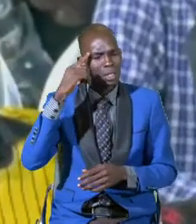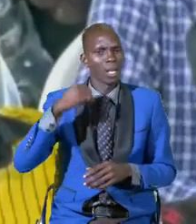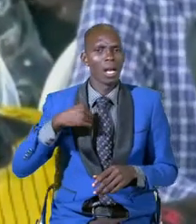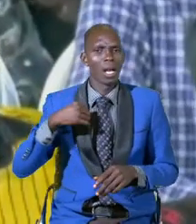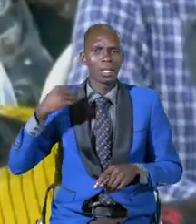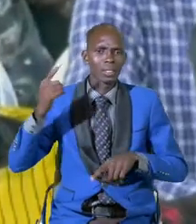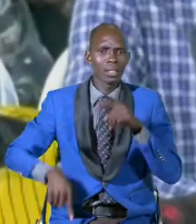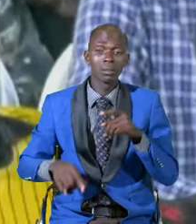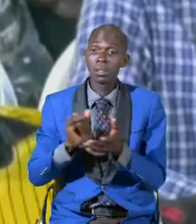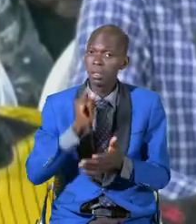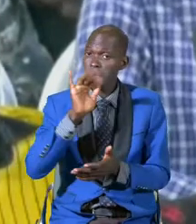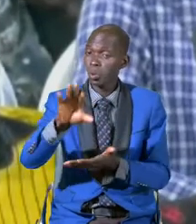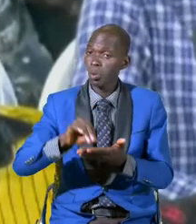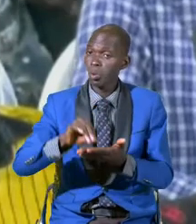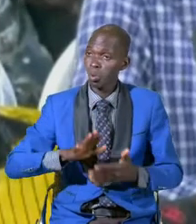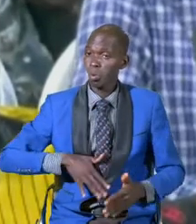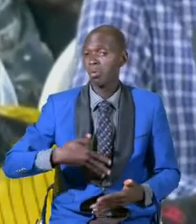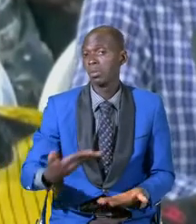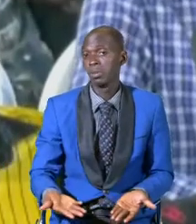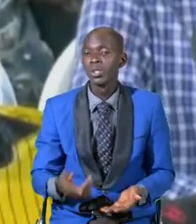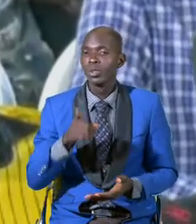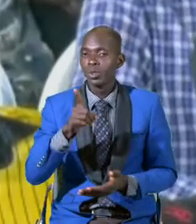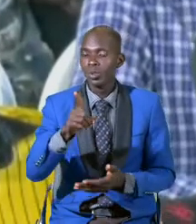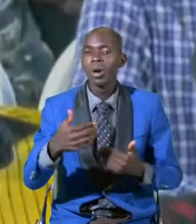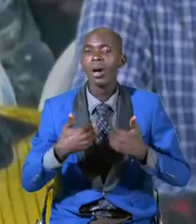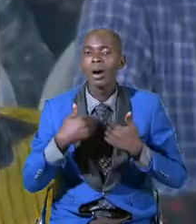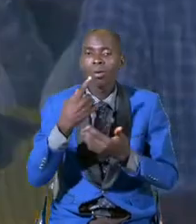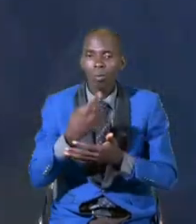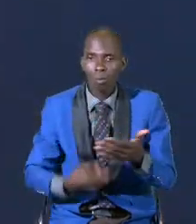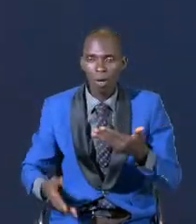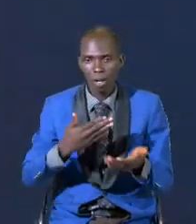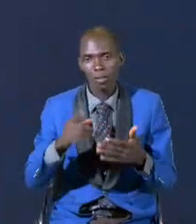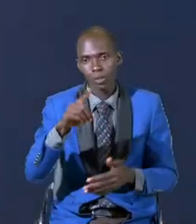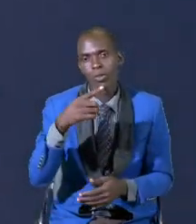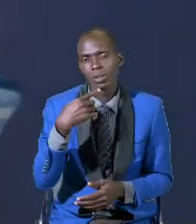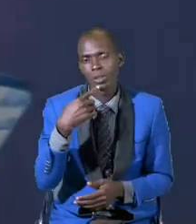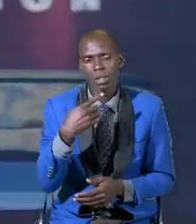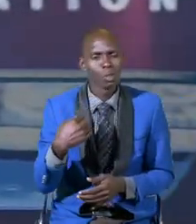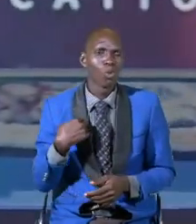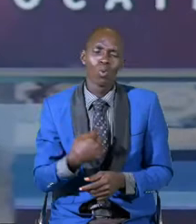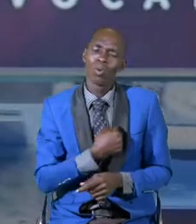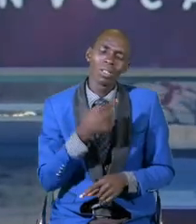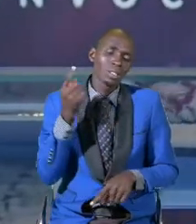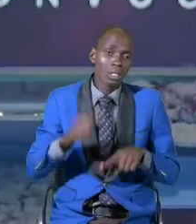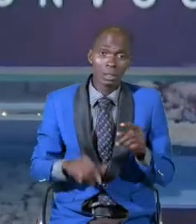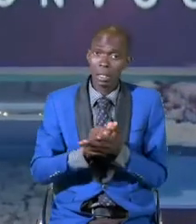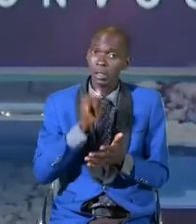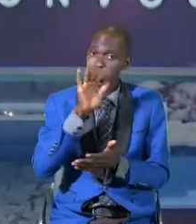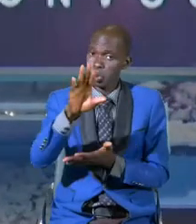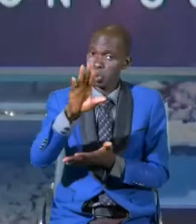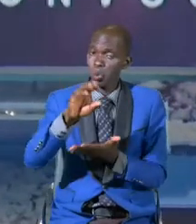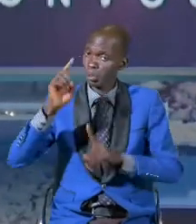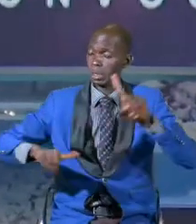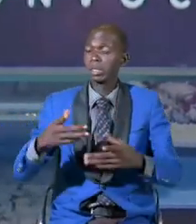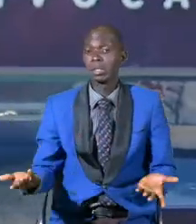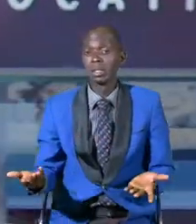That's your confession. You have what you say. We cannot. That's your confession. You have what you